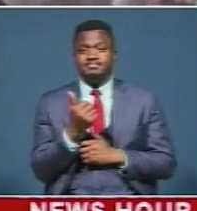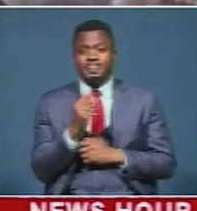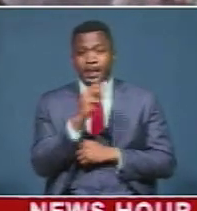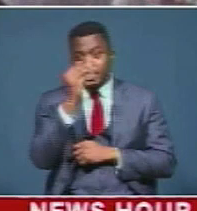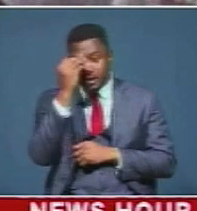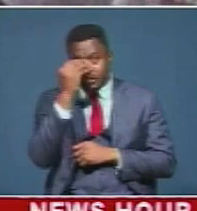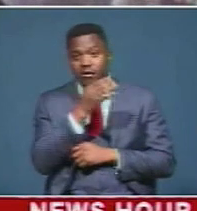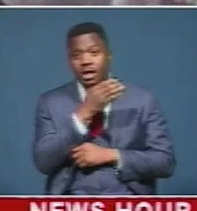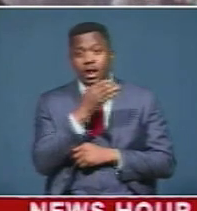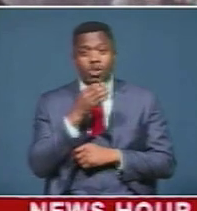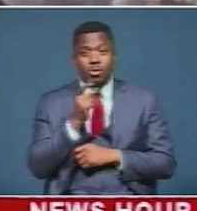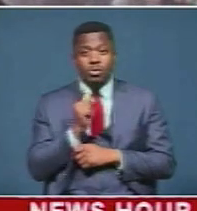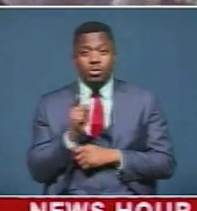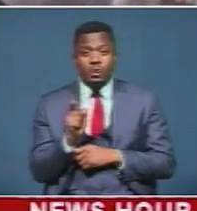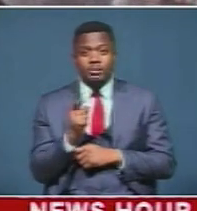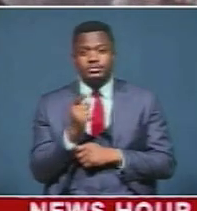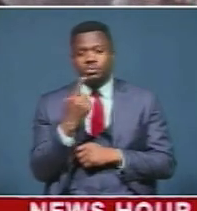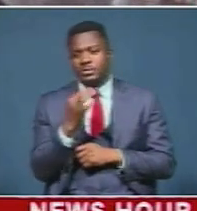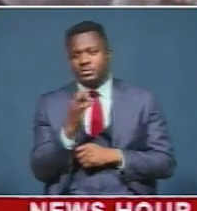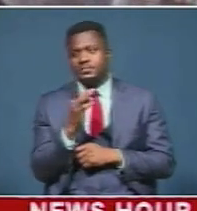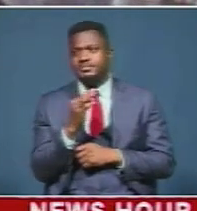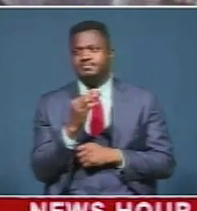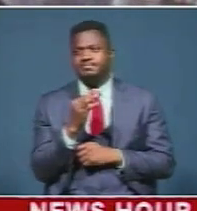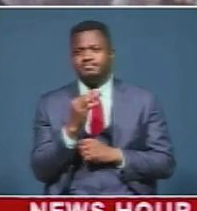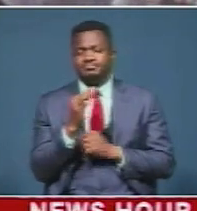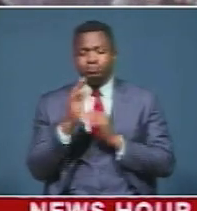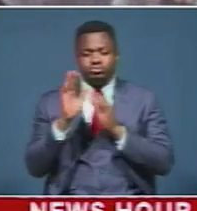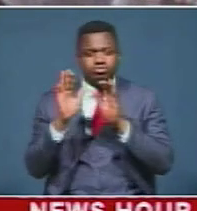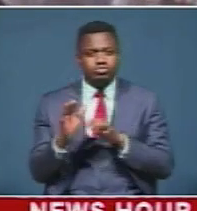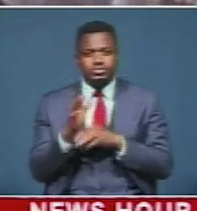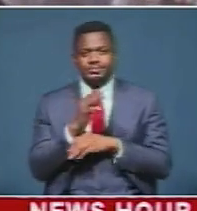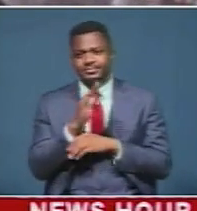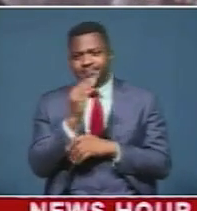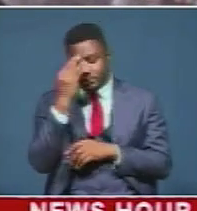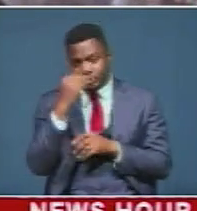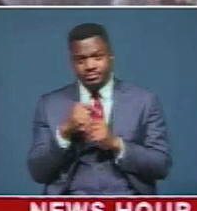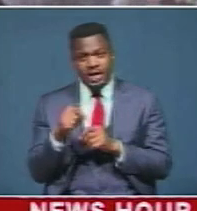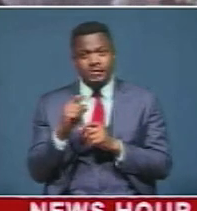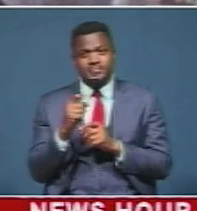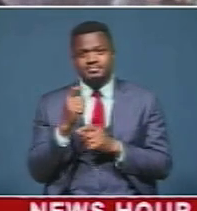Minister for Agriculture, who's one of the outstanding ministers of my government,